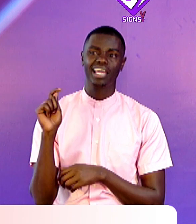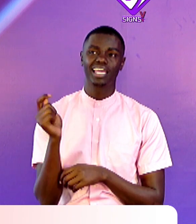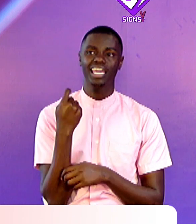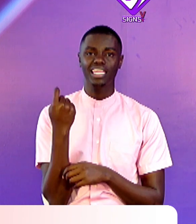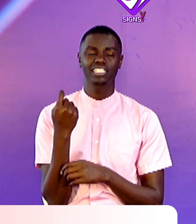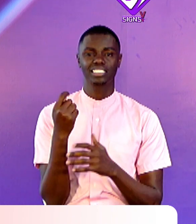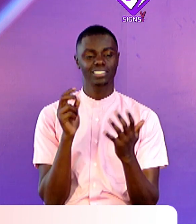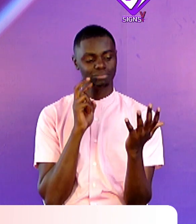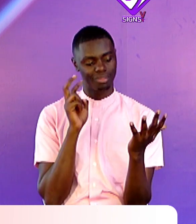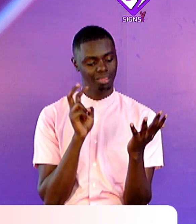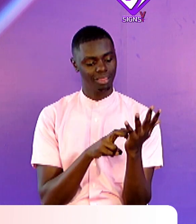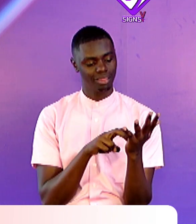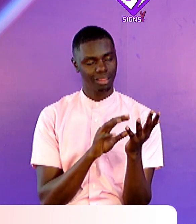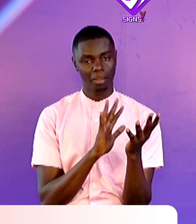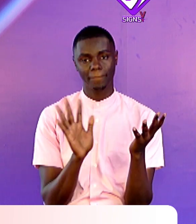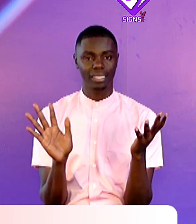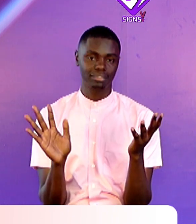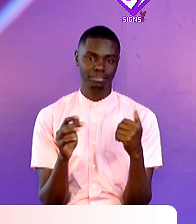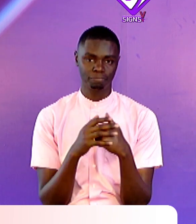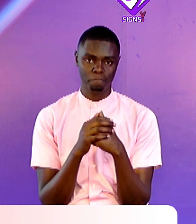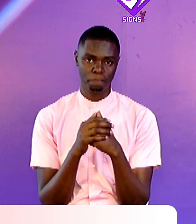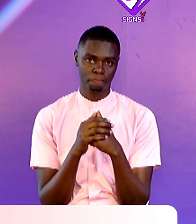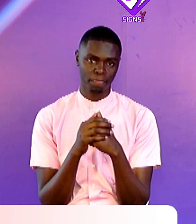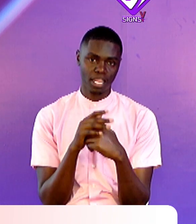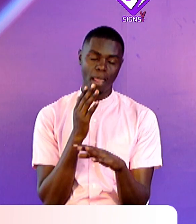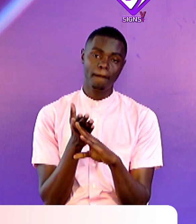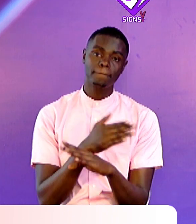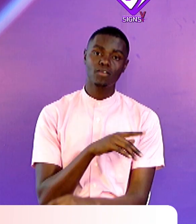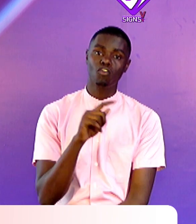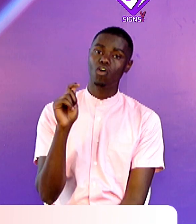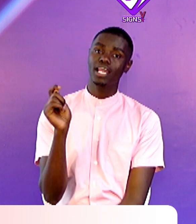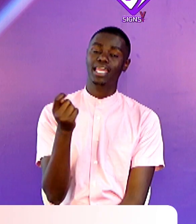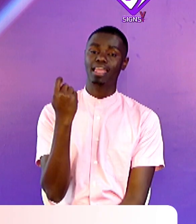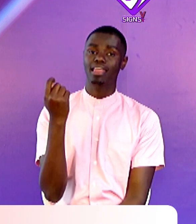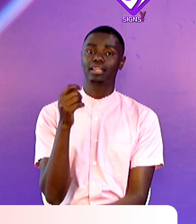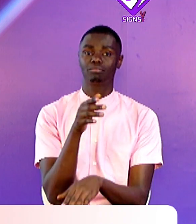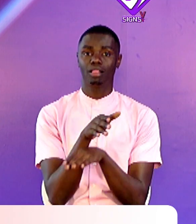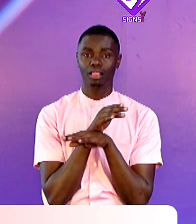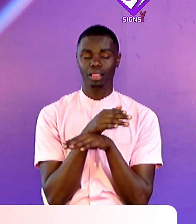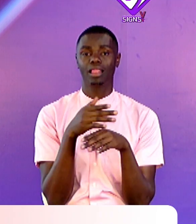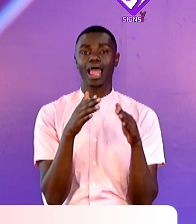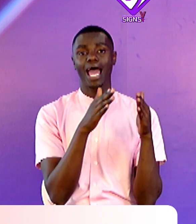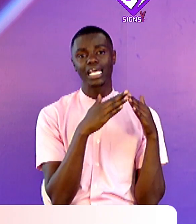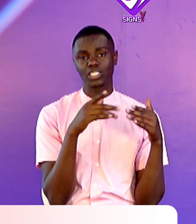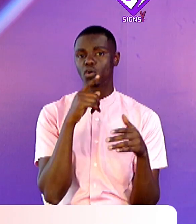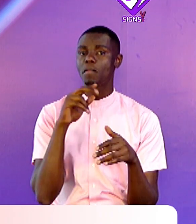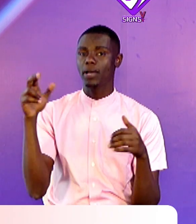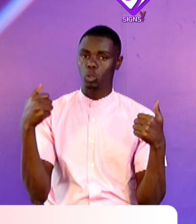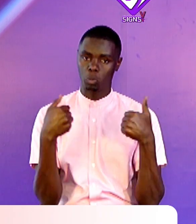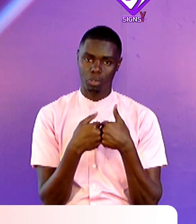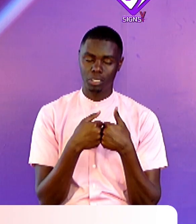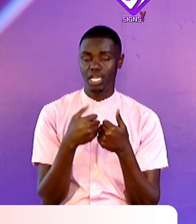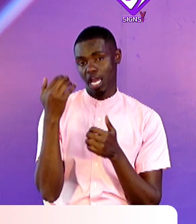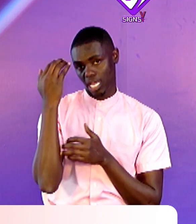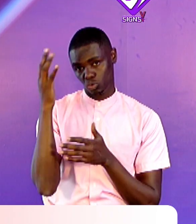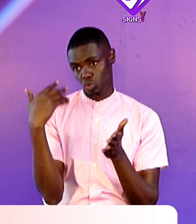in joints? Yeah. Do you know that before the Kenya-Zambia game, Man U and Arsenal will be playing? So we don't know whether there will